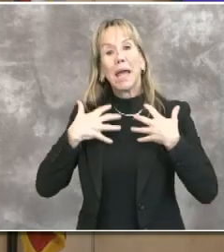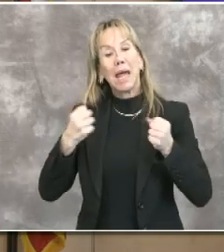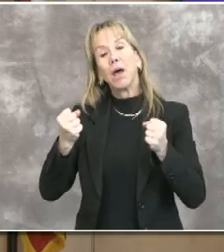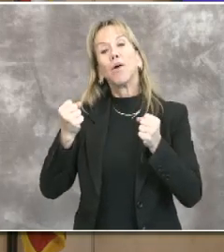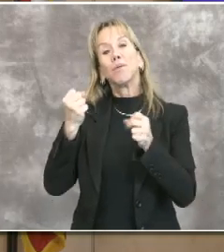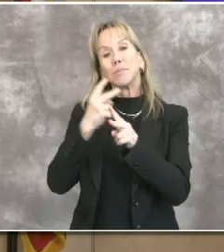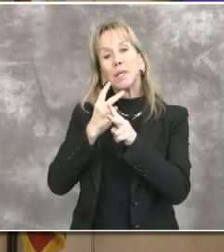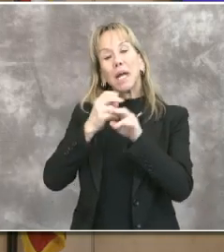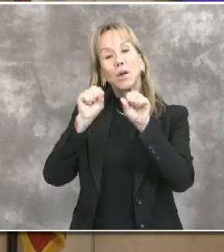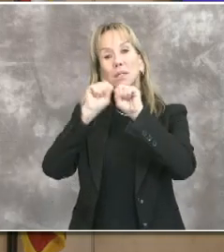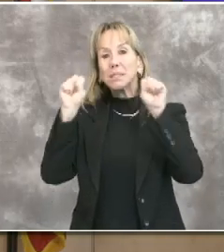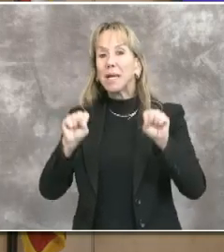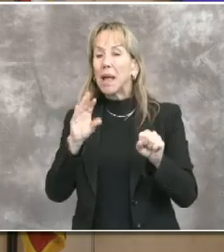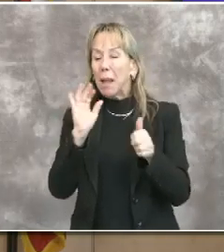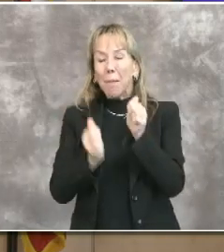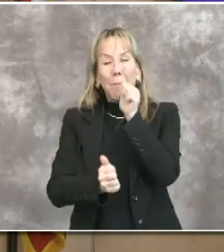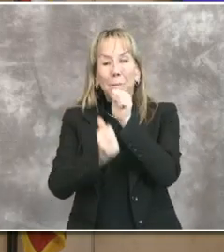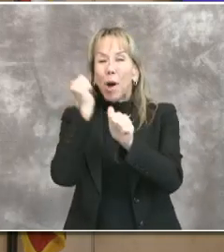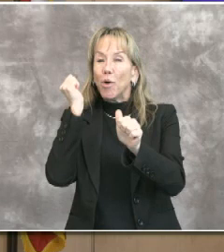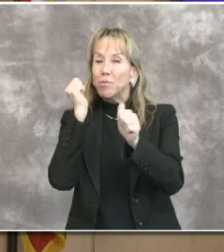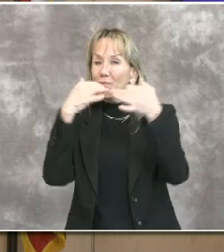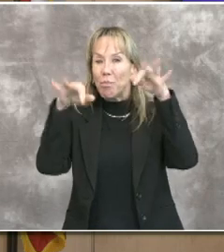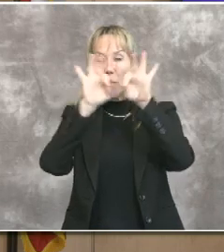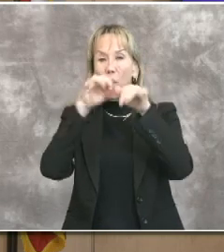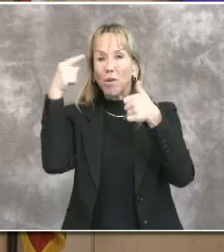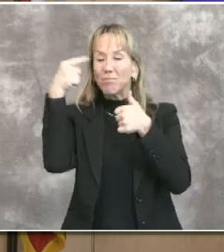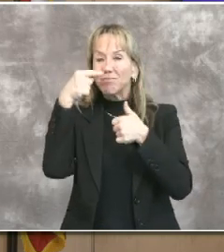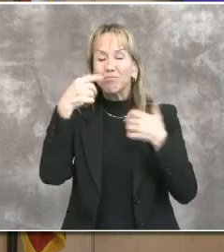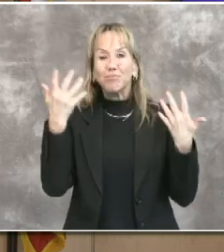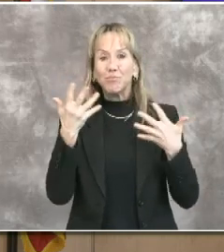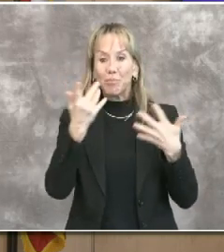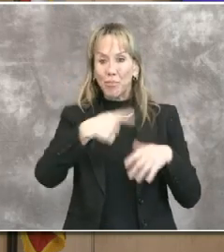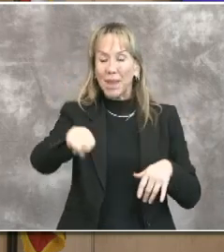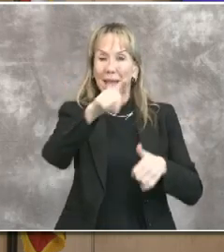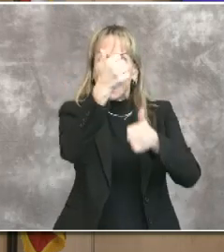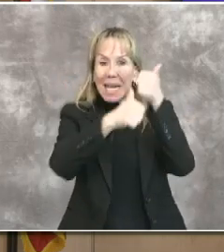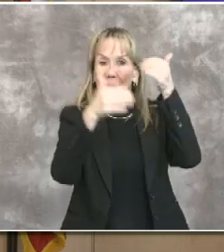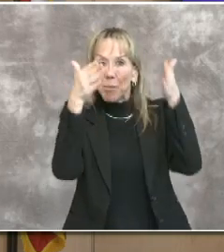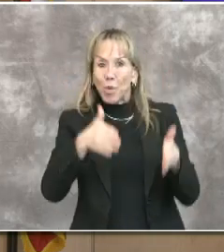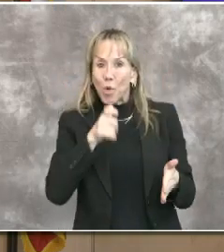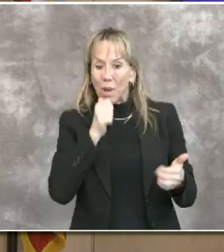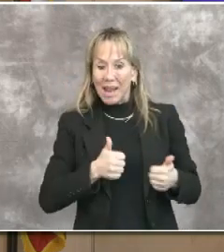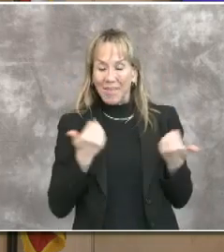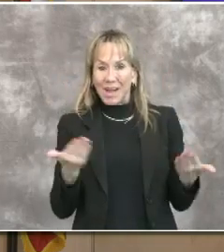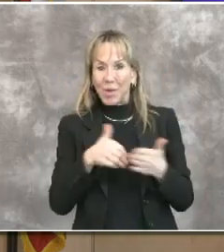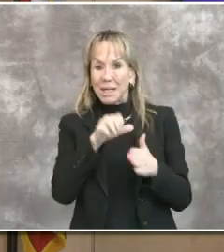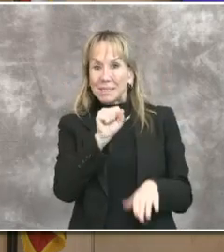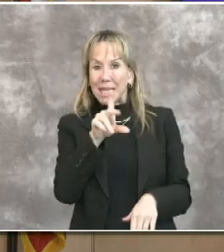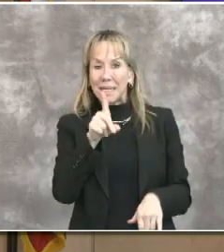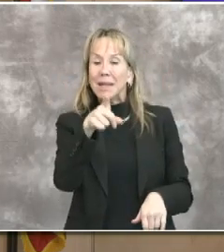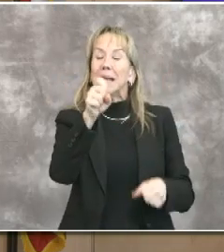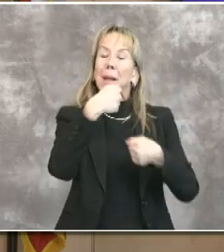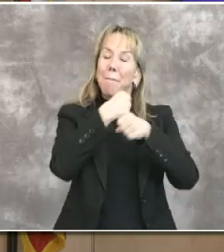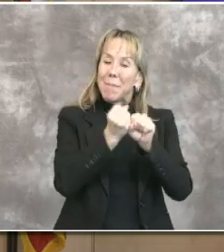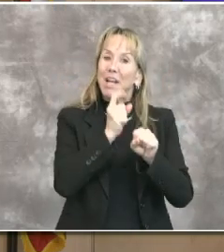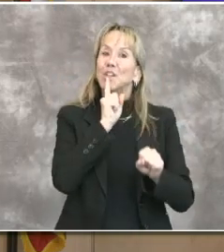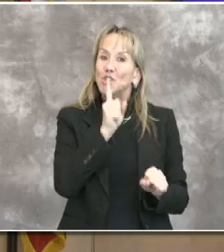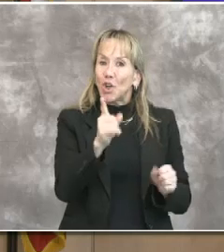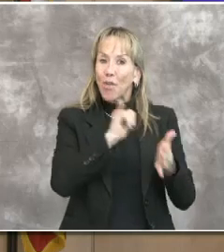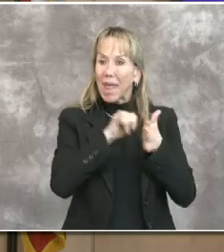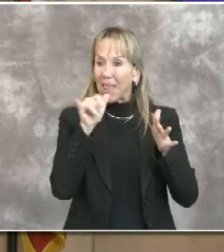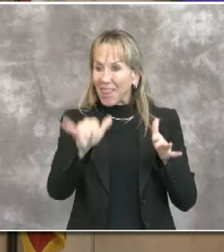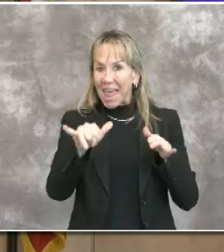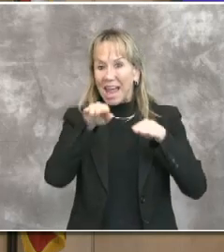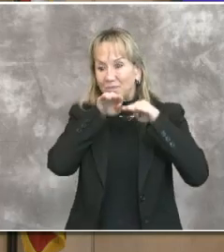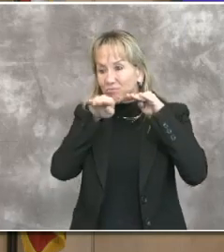what each and every San Diegan needs to do over the coming days and weeks to ensure our metrics to turn the dial remain in the